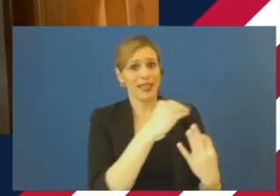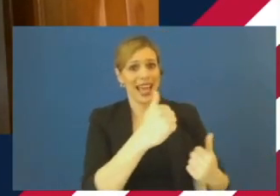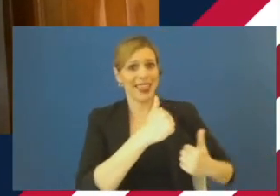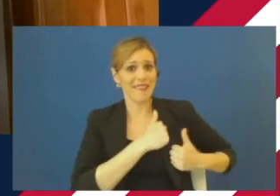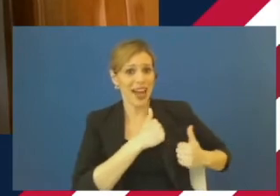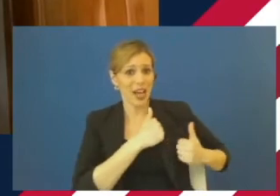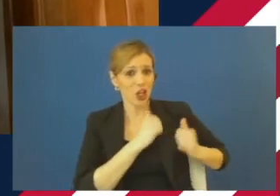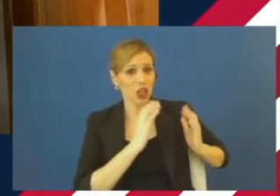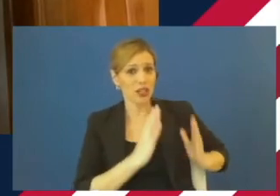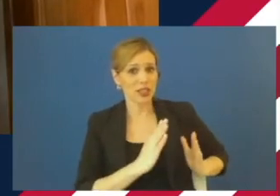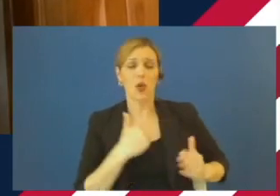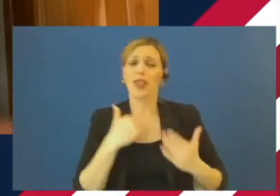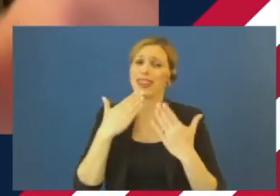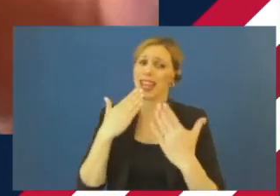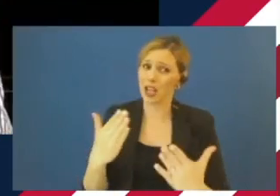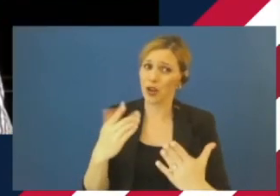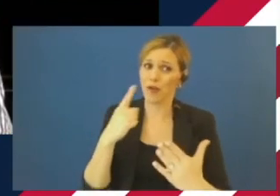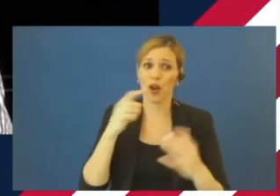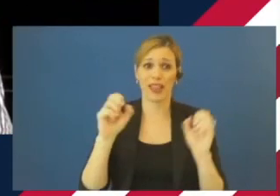to testify.